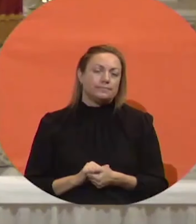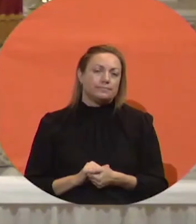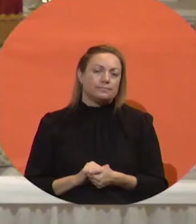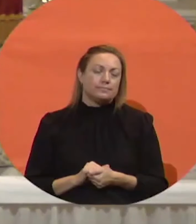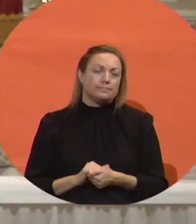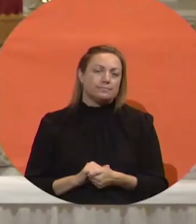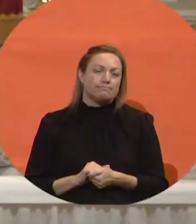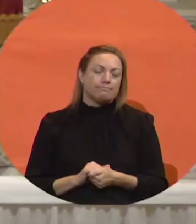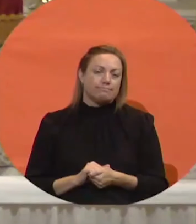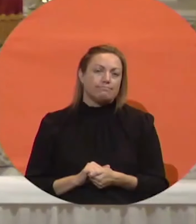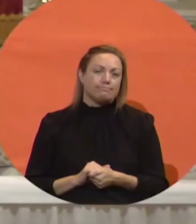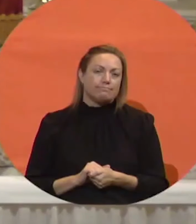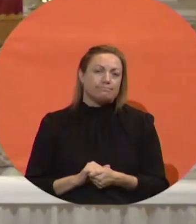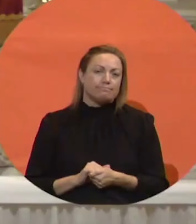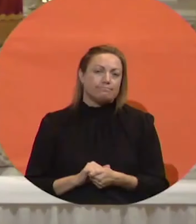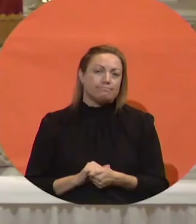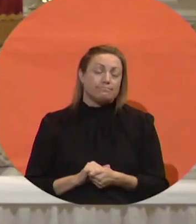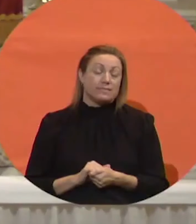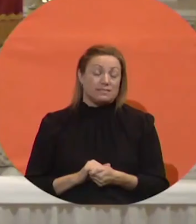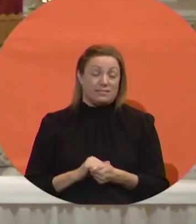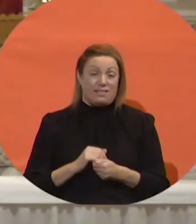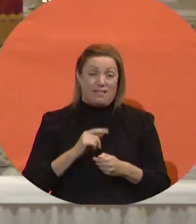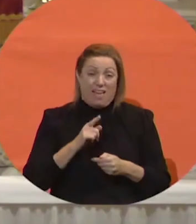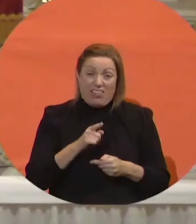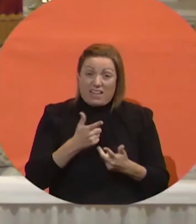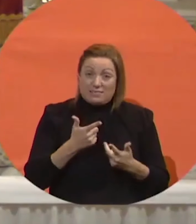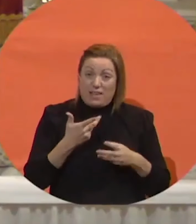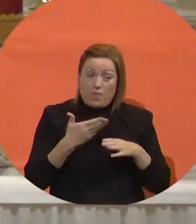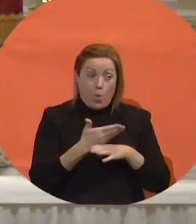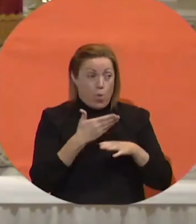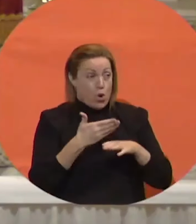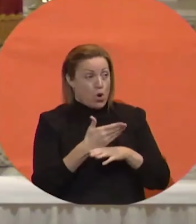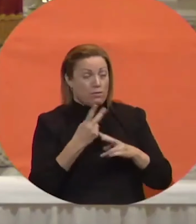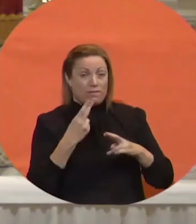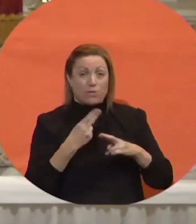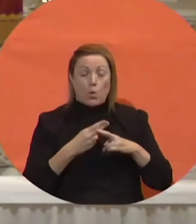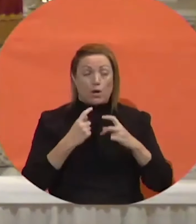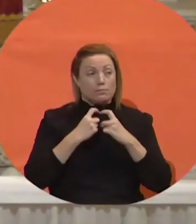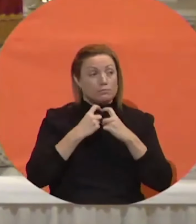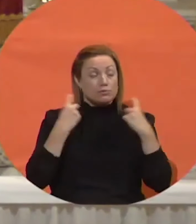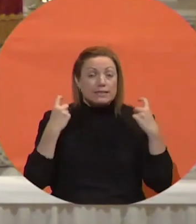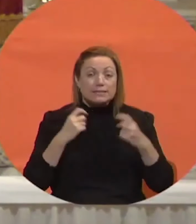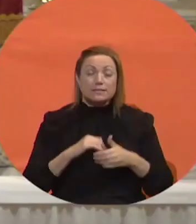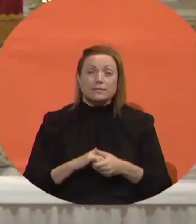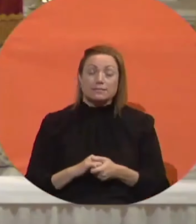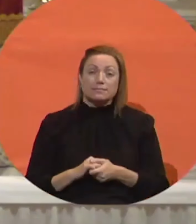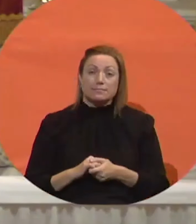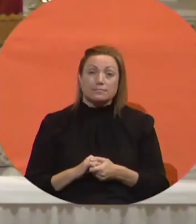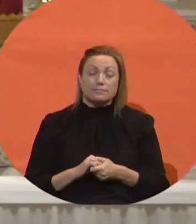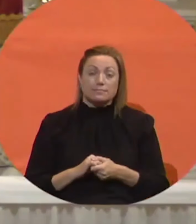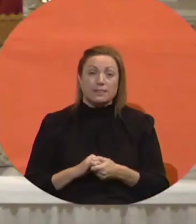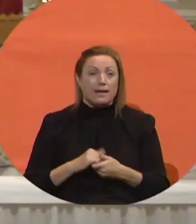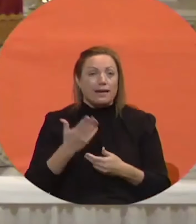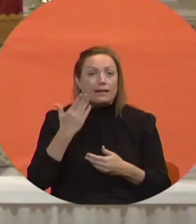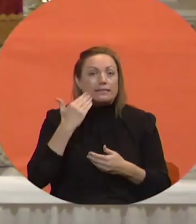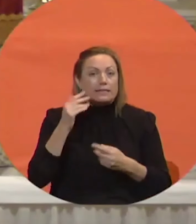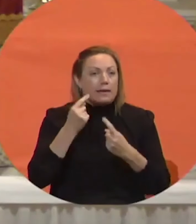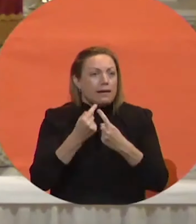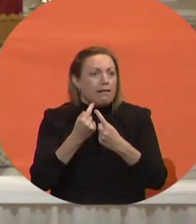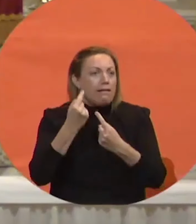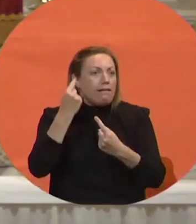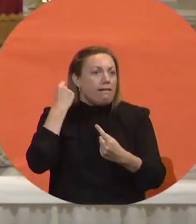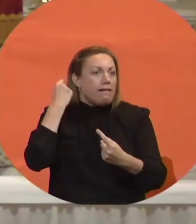This is the mission of pastors, whether in St. John's fast-growing 1st century church,